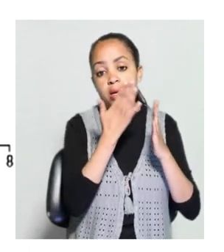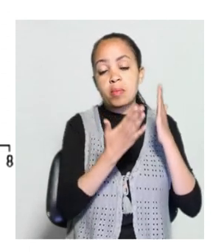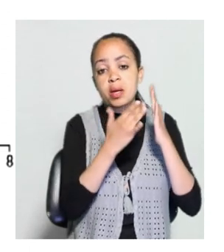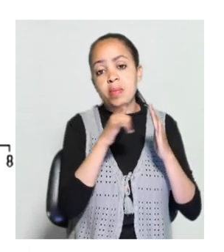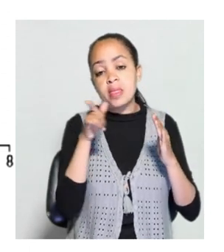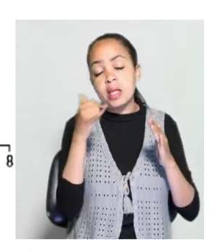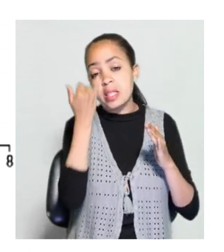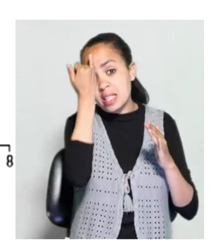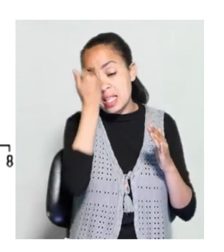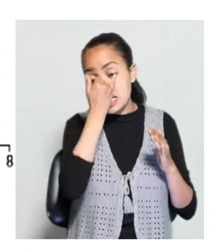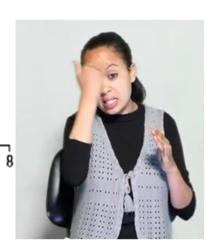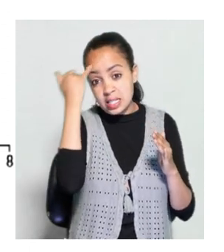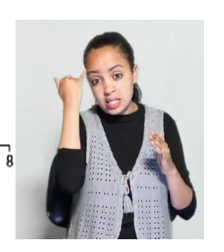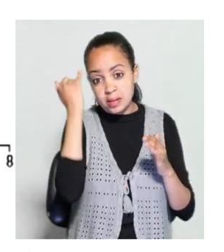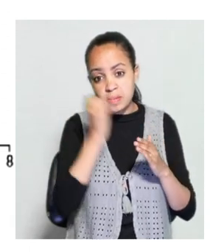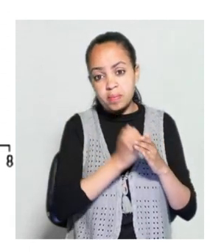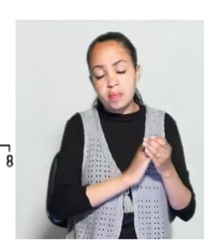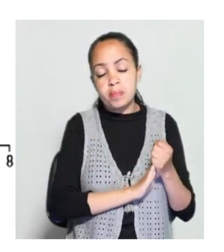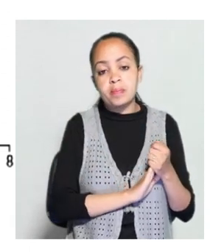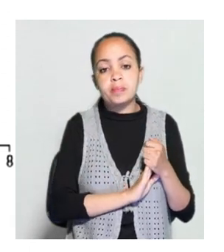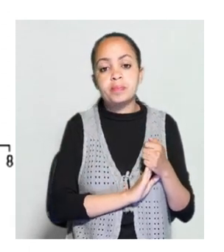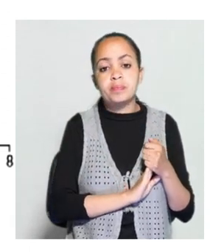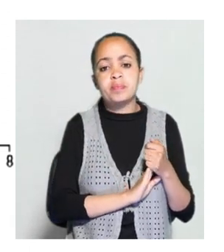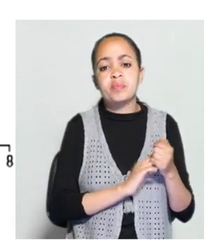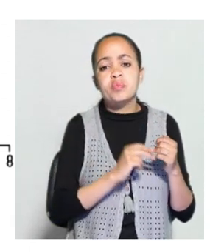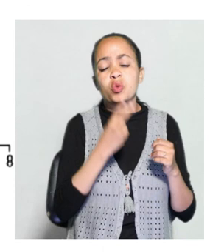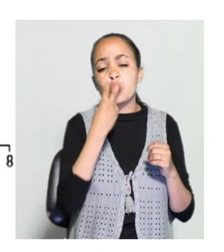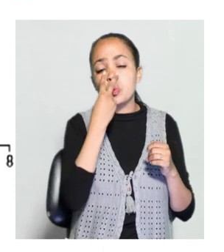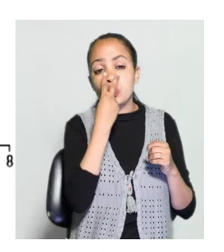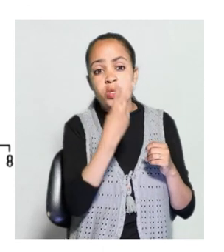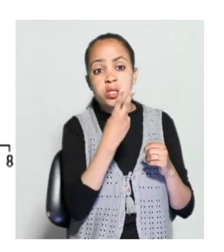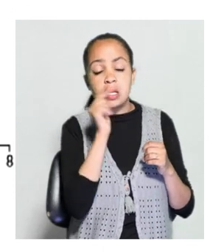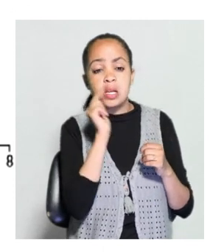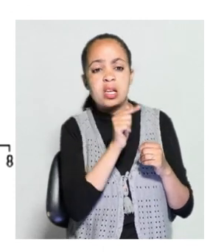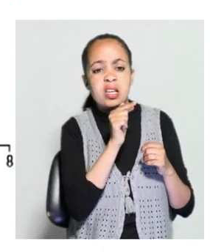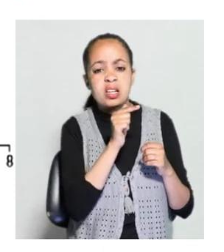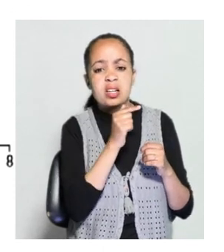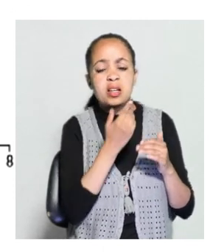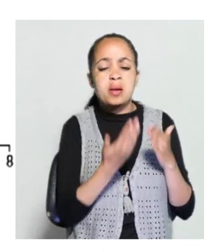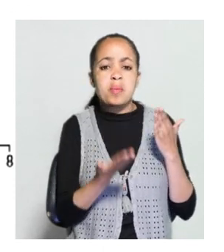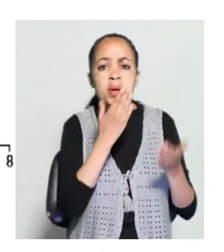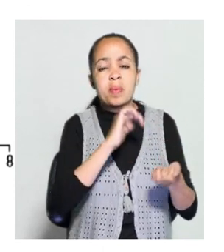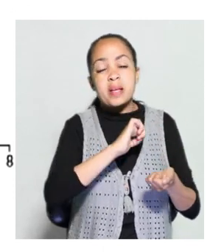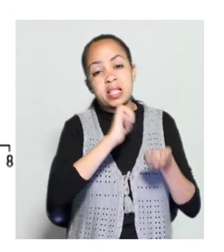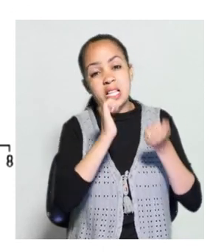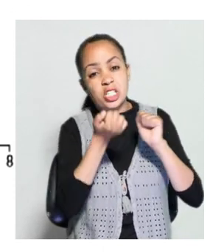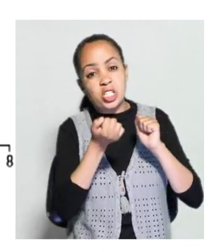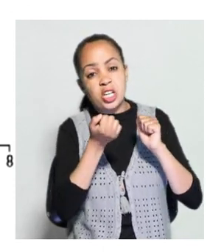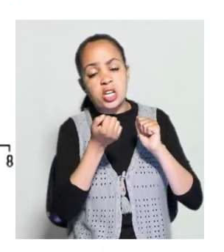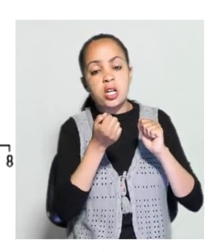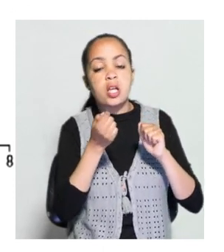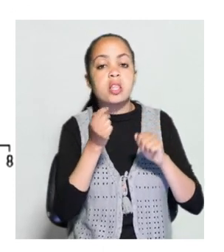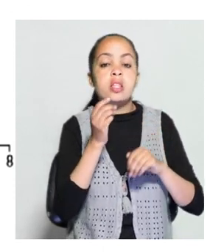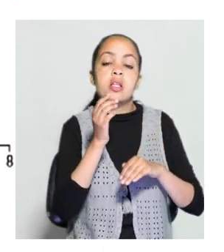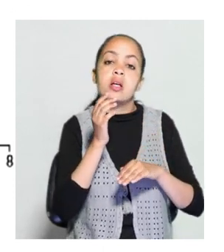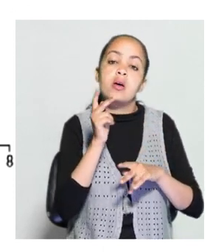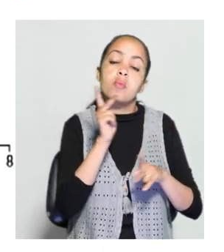represent Italy. Italy. When we see here, there may be a change in population